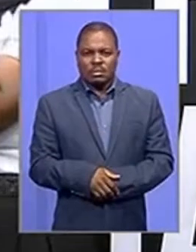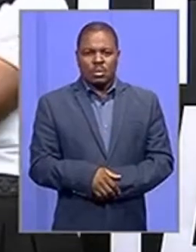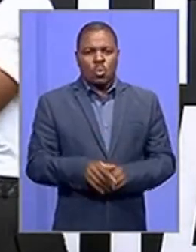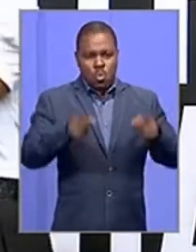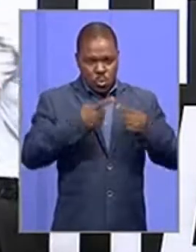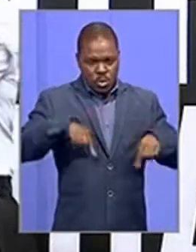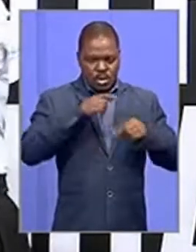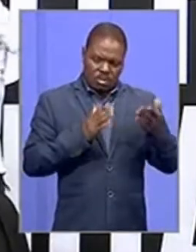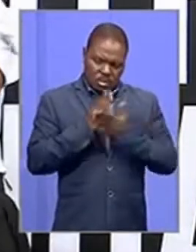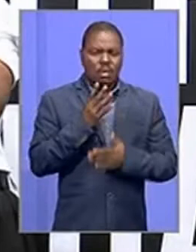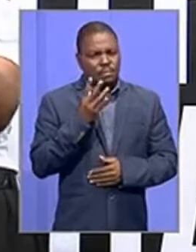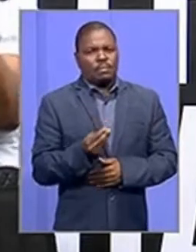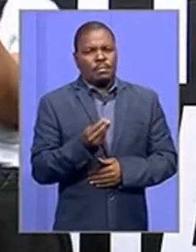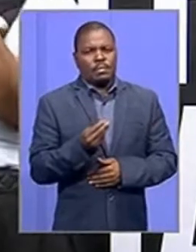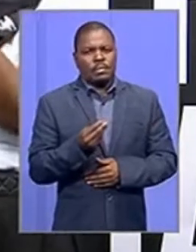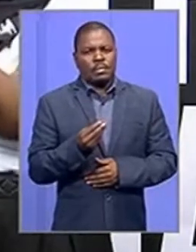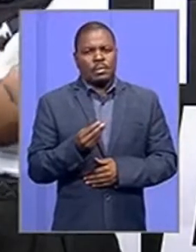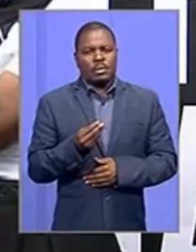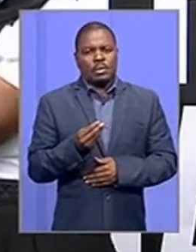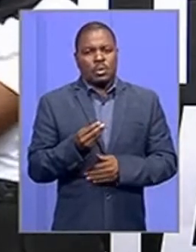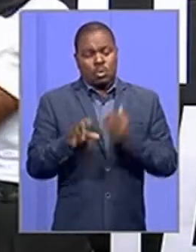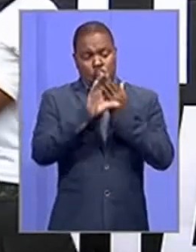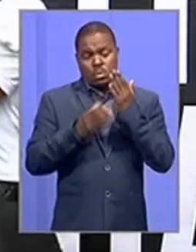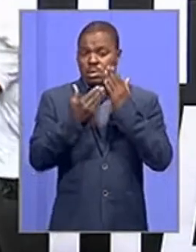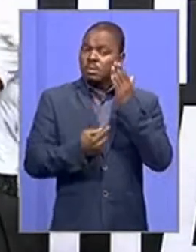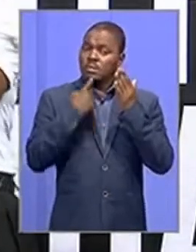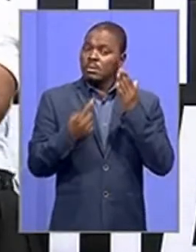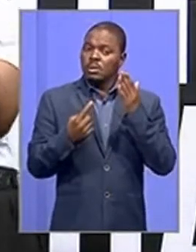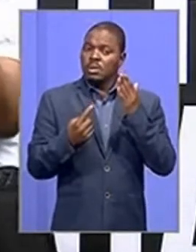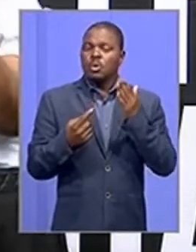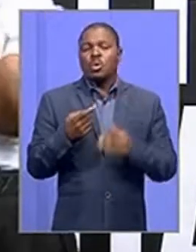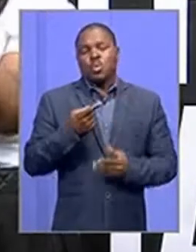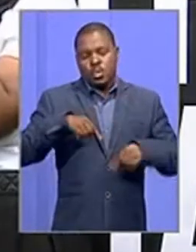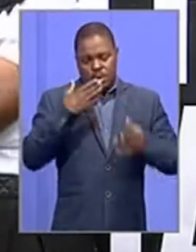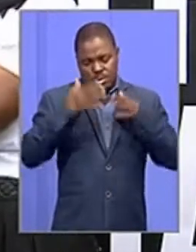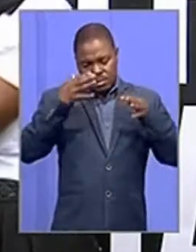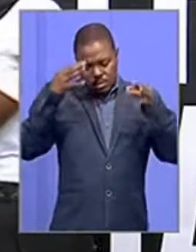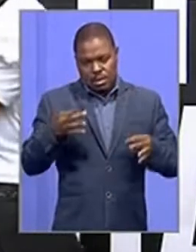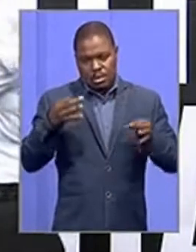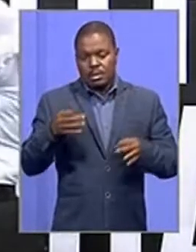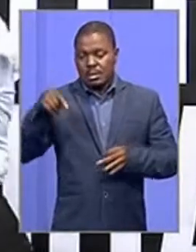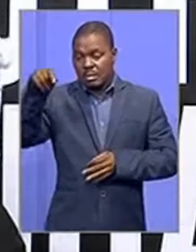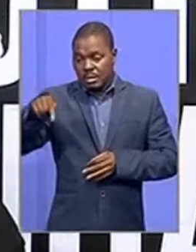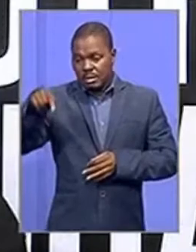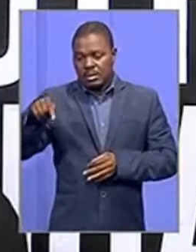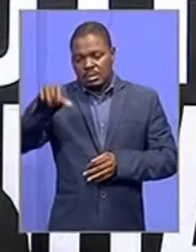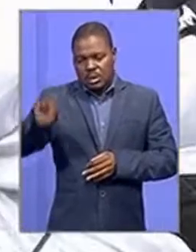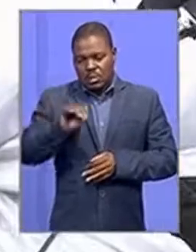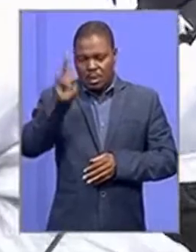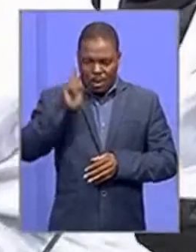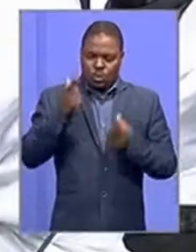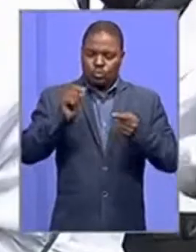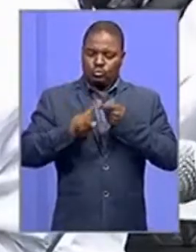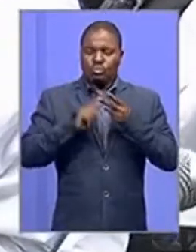have the right, in terms of our constitution, to determine what can be done in this country.